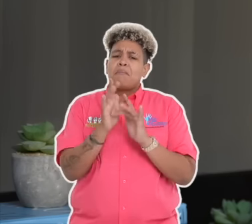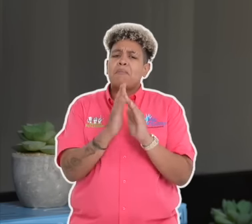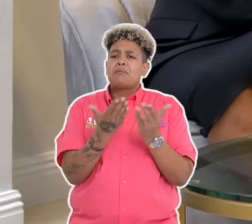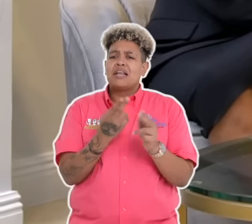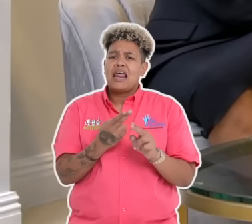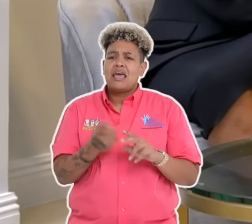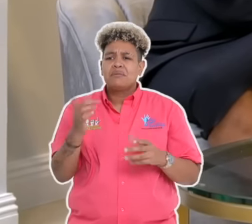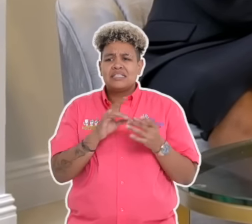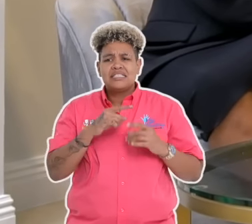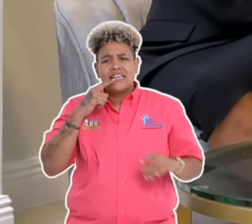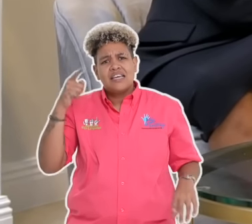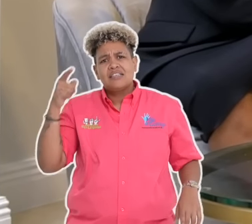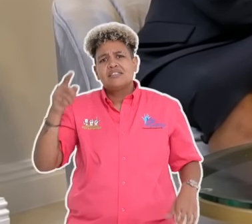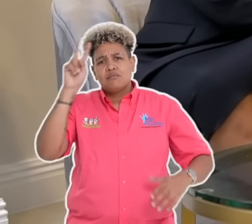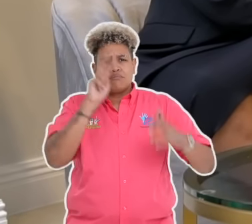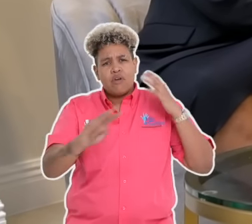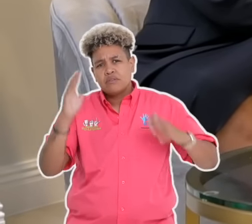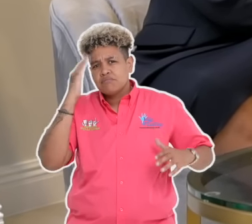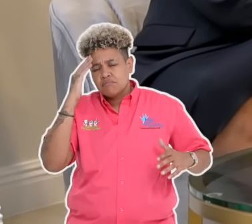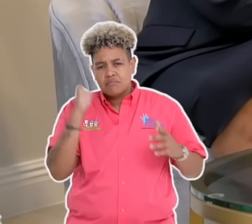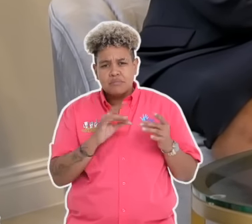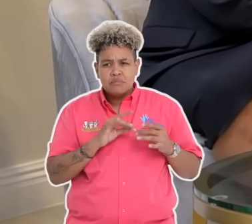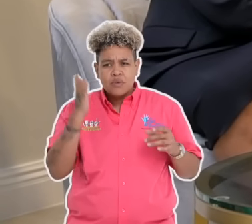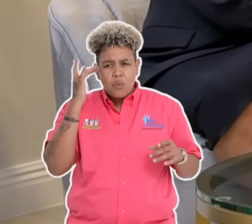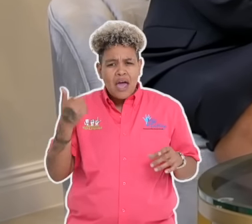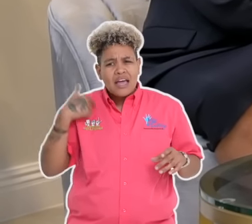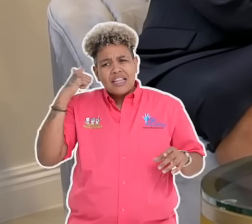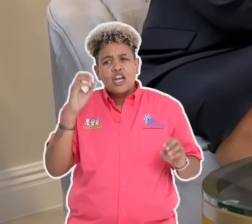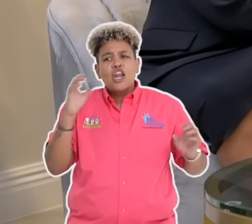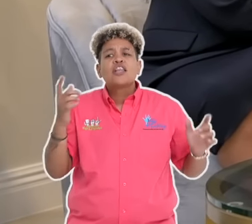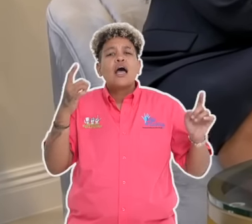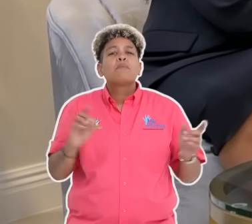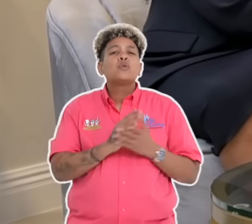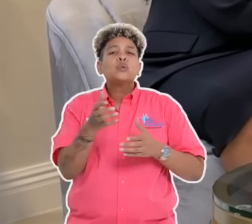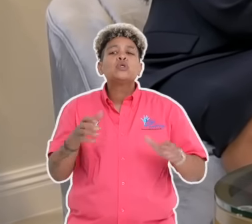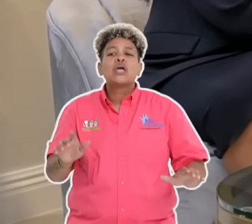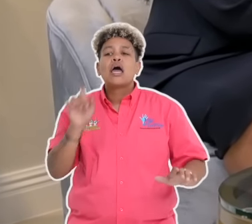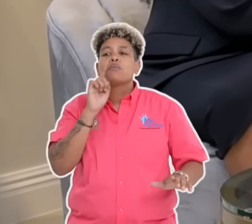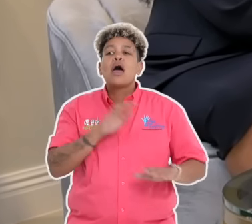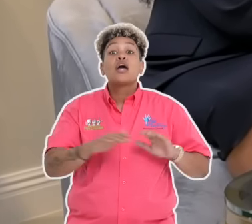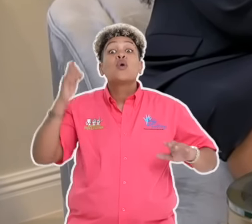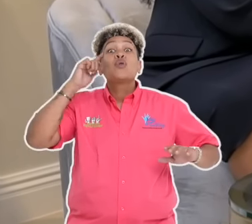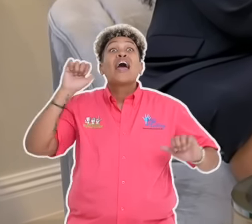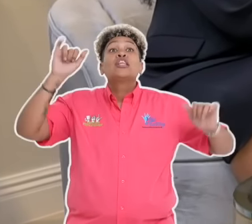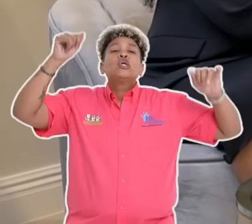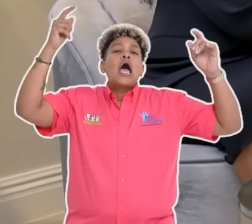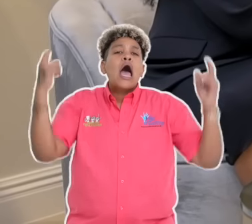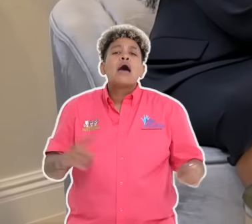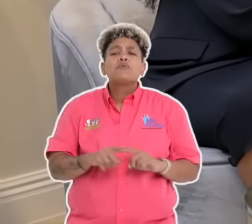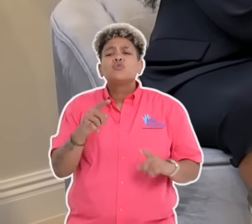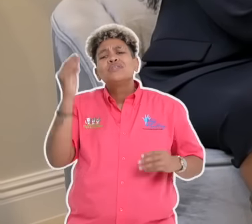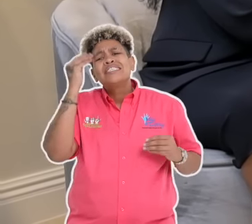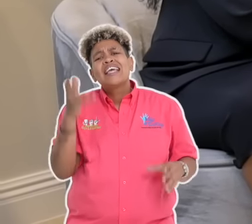biblical name. You also say he's the prophet, because I think nothing happens by chance. I don't think anything is